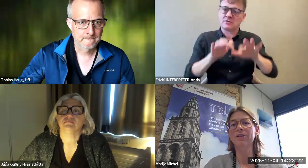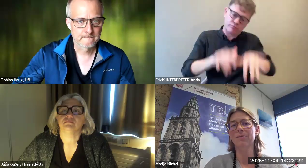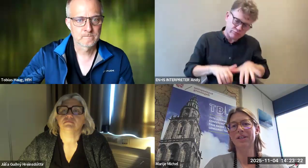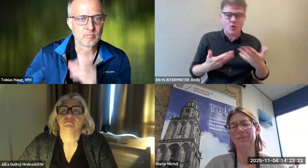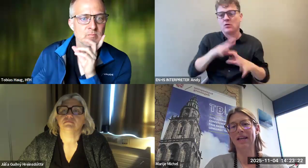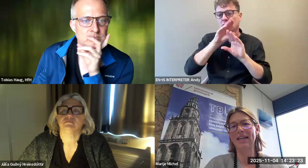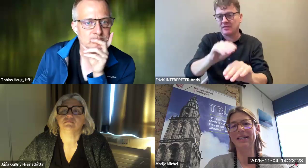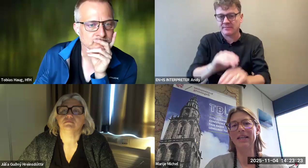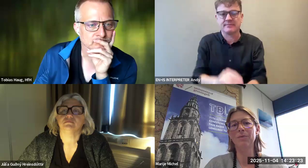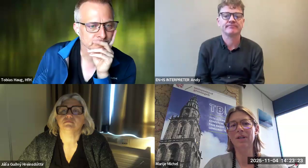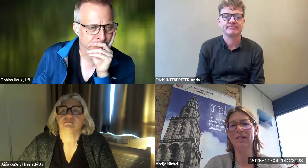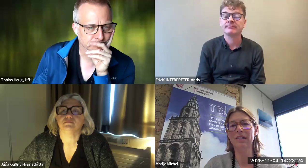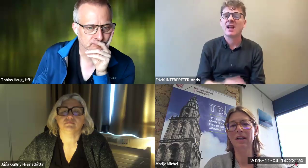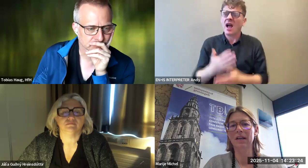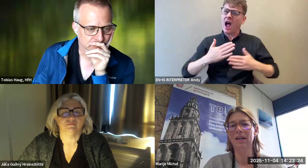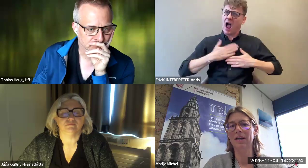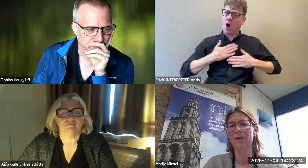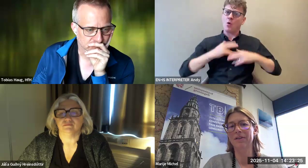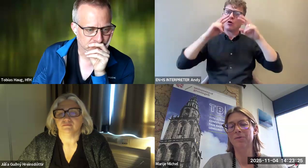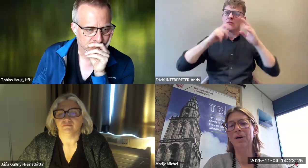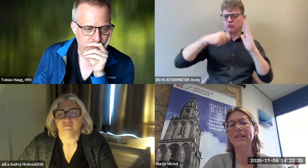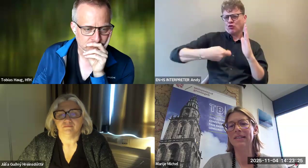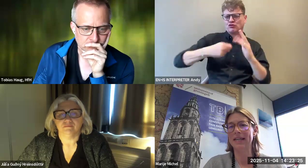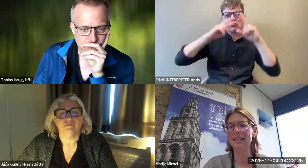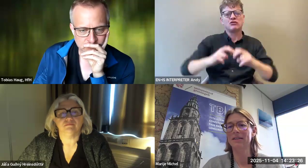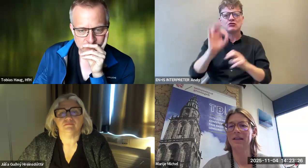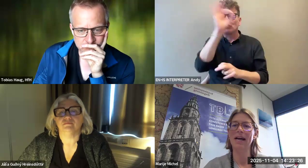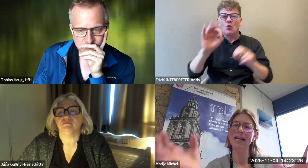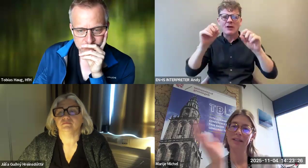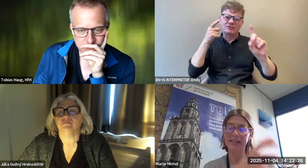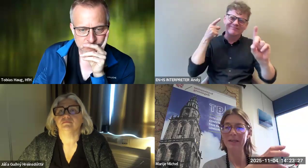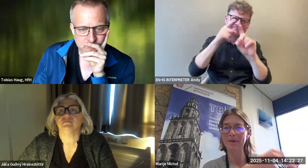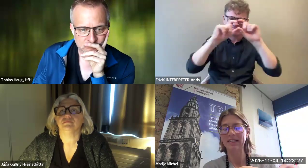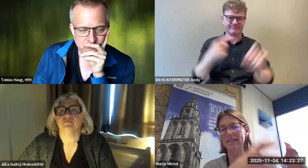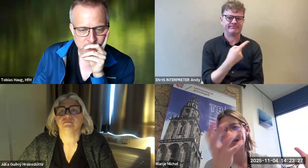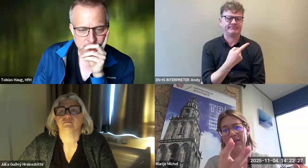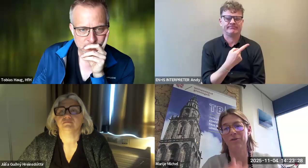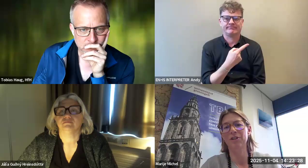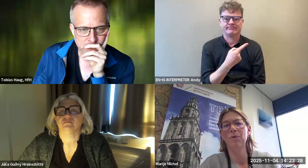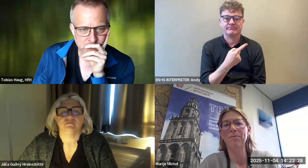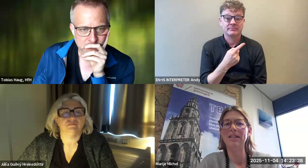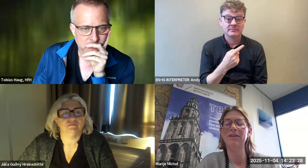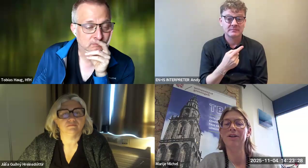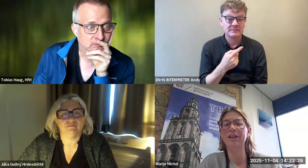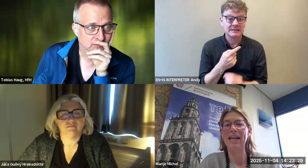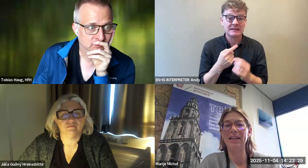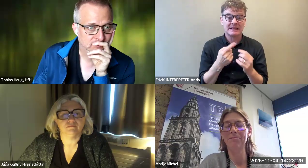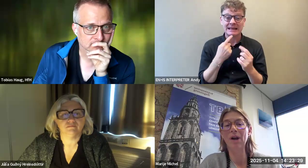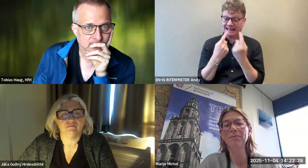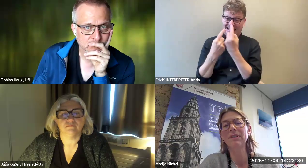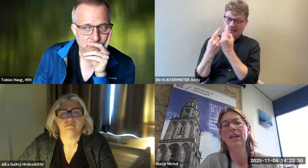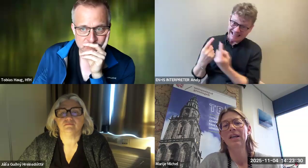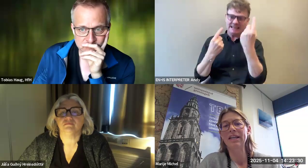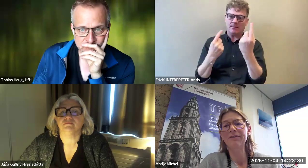The research question we had here was, to what extent either an independent task, so just one based on